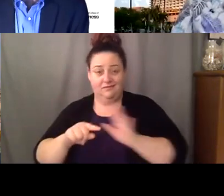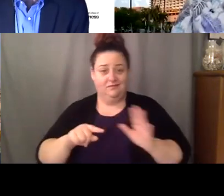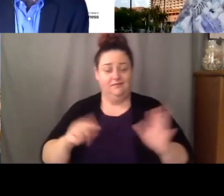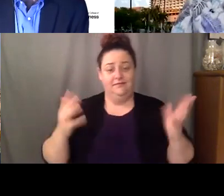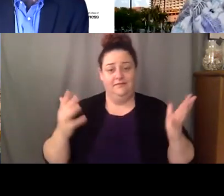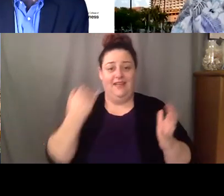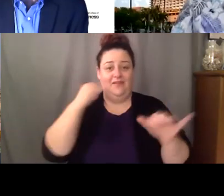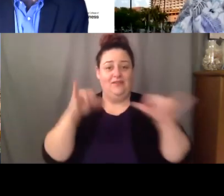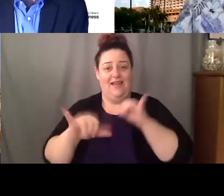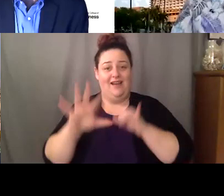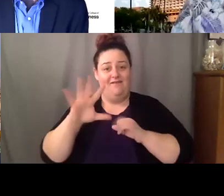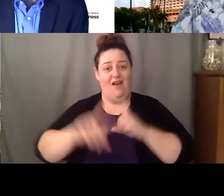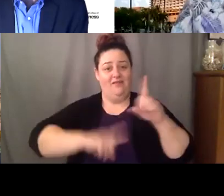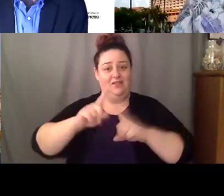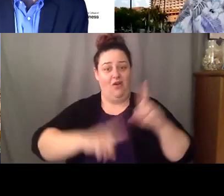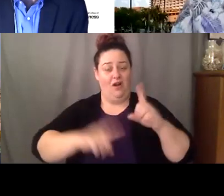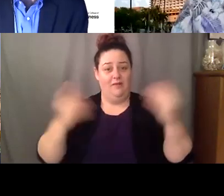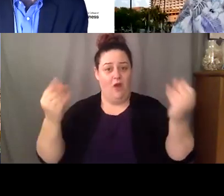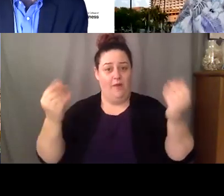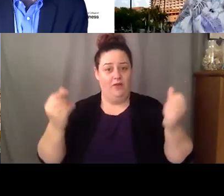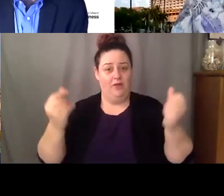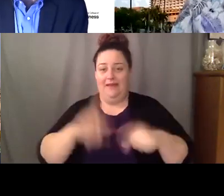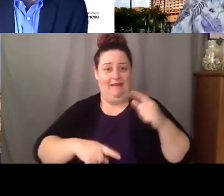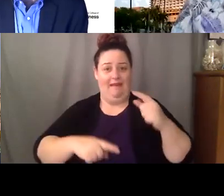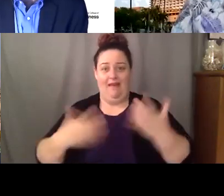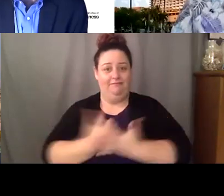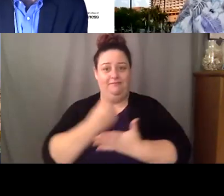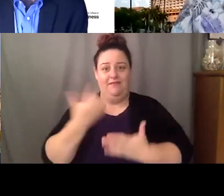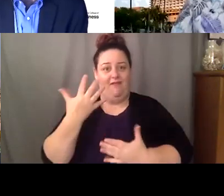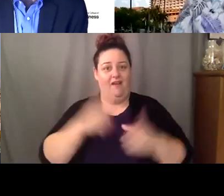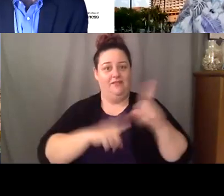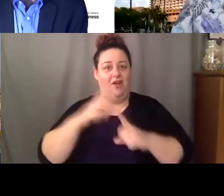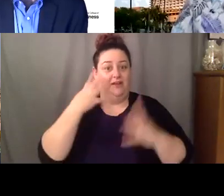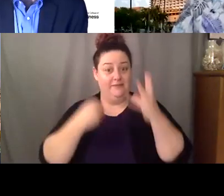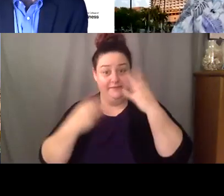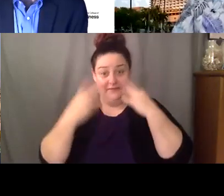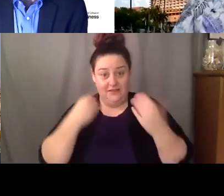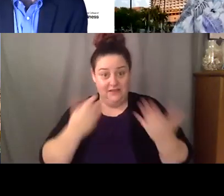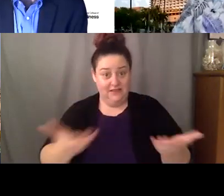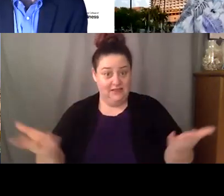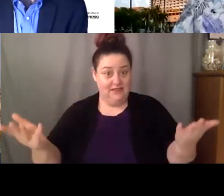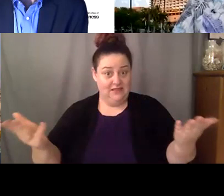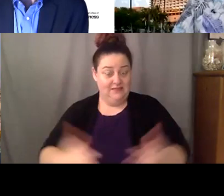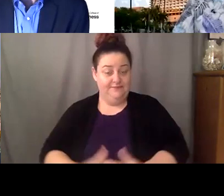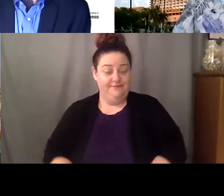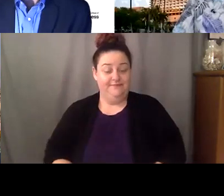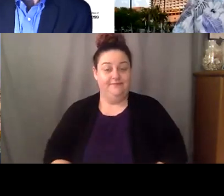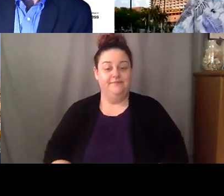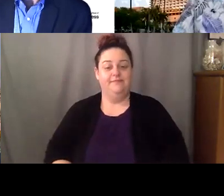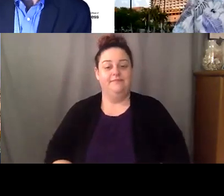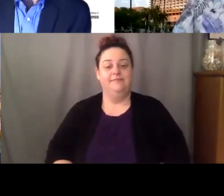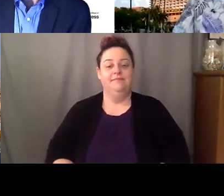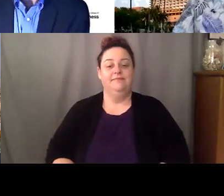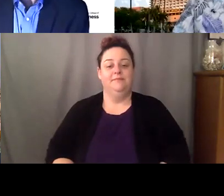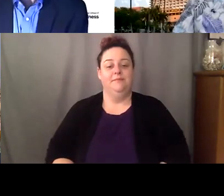at a five-star property, but maybe not having all the five-star amenities and services available?